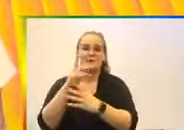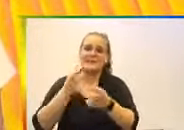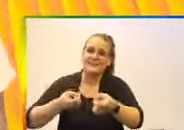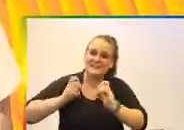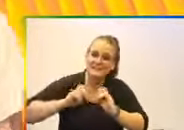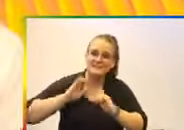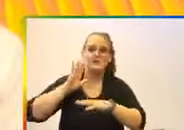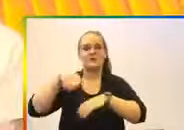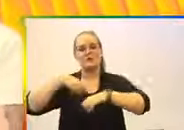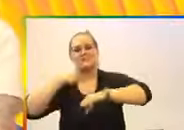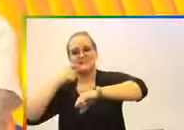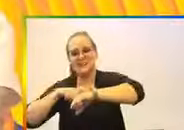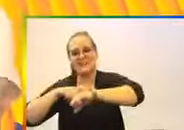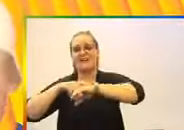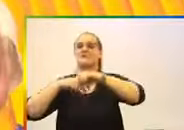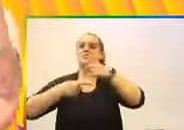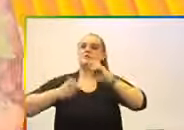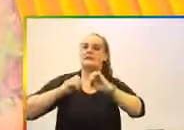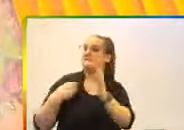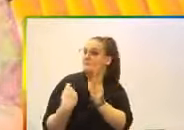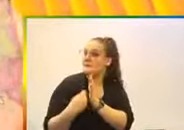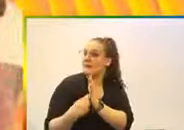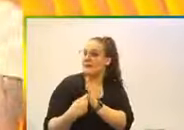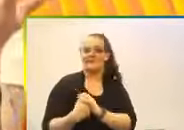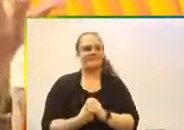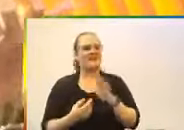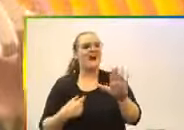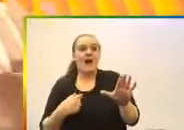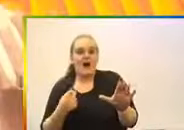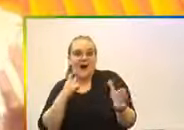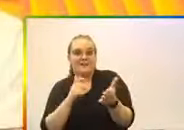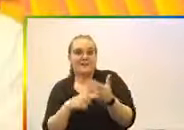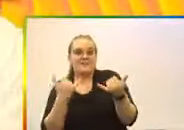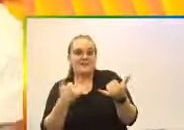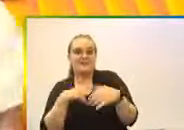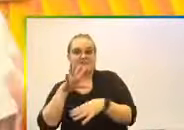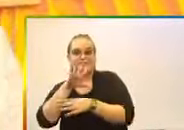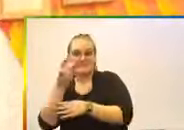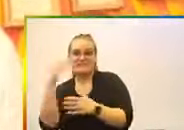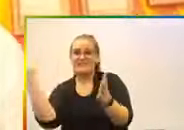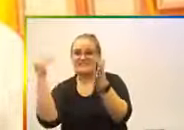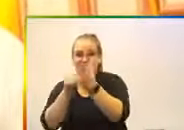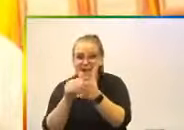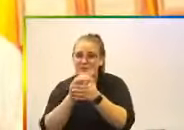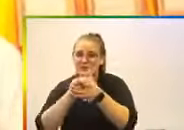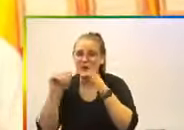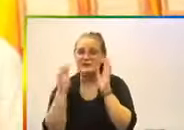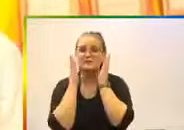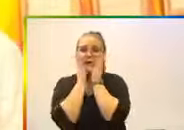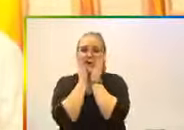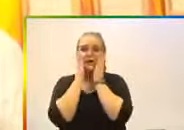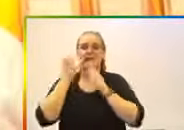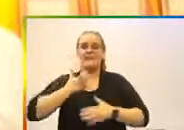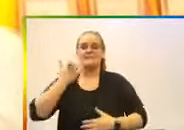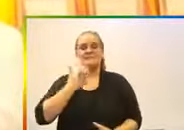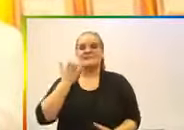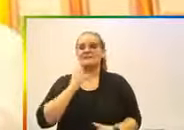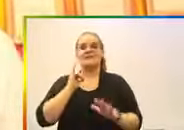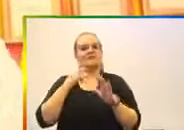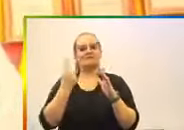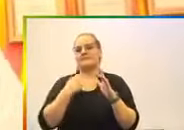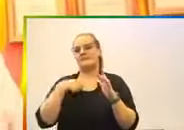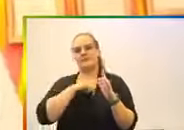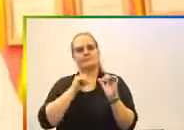of money. I see here we're at $56,000, which is amazing. So that's something to